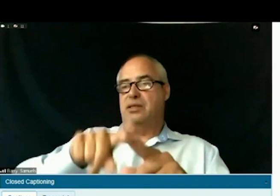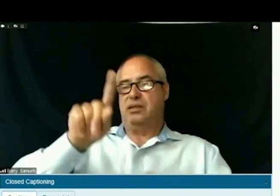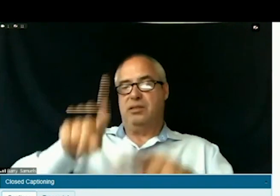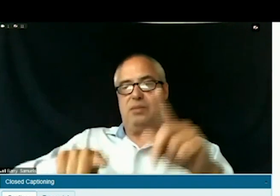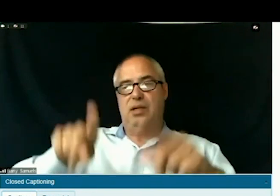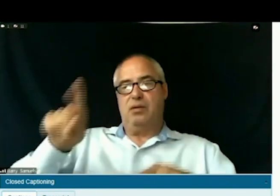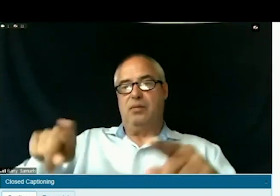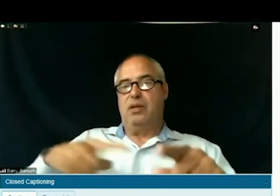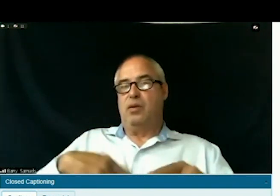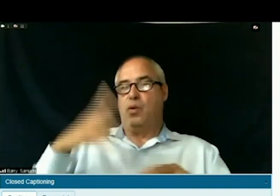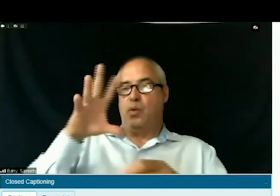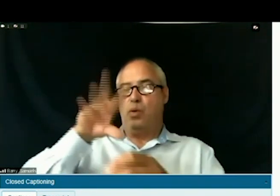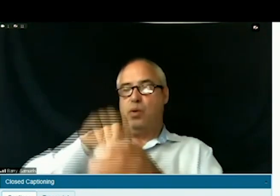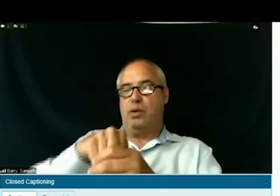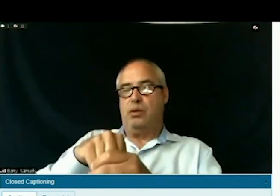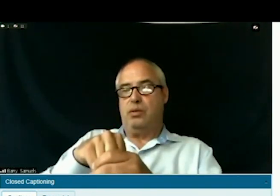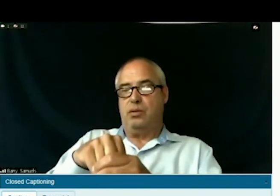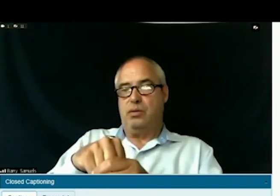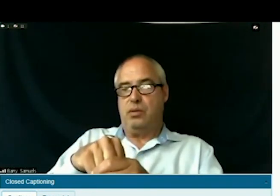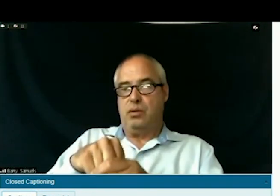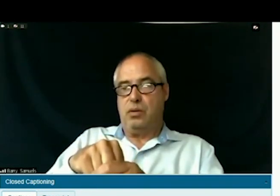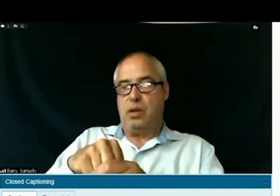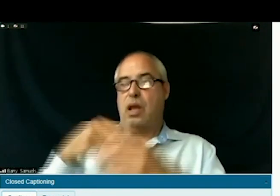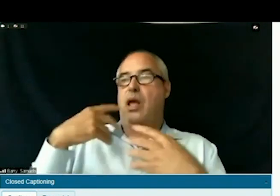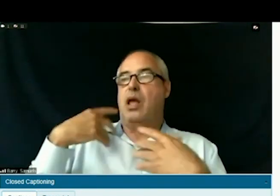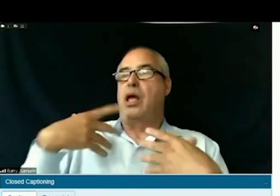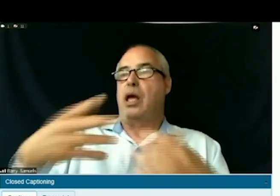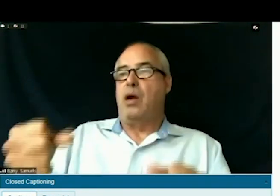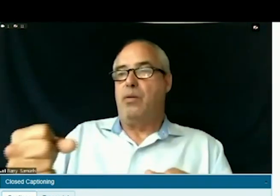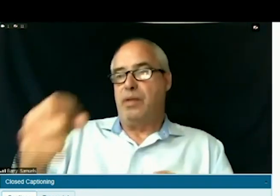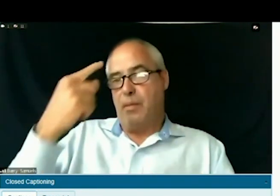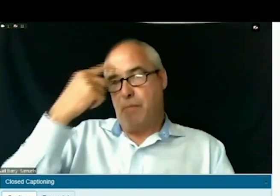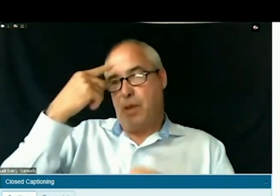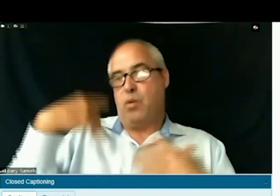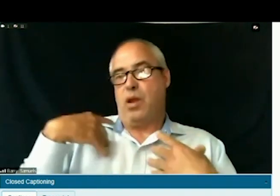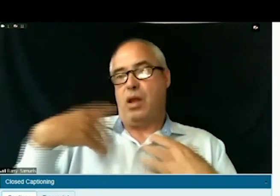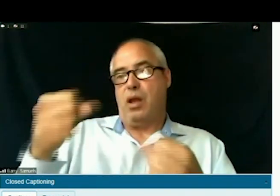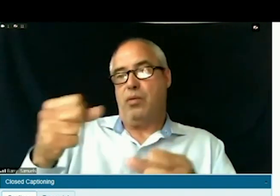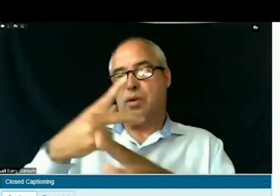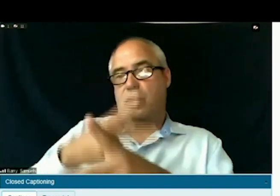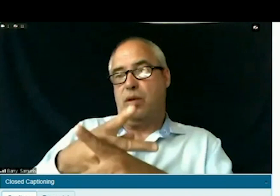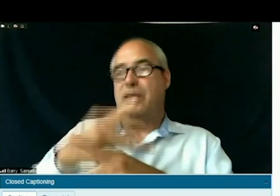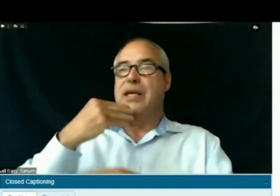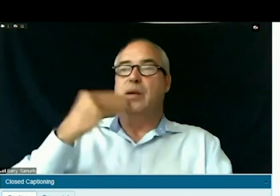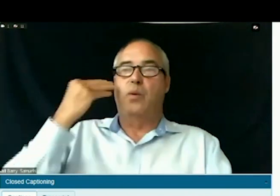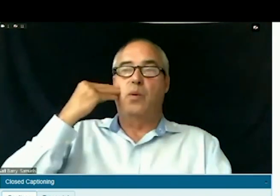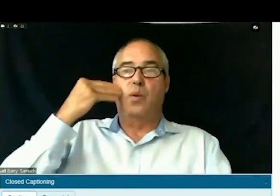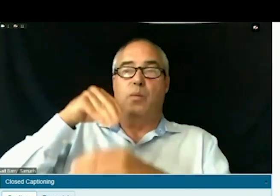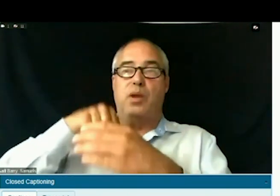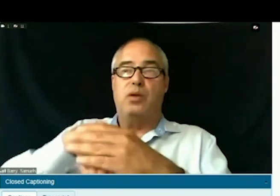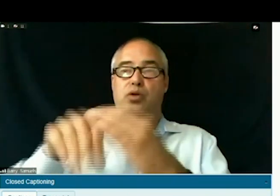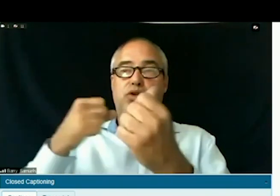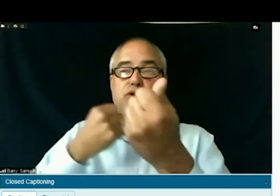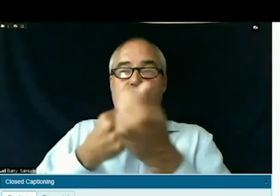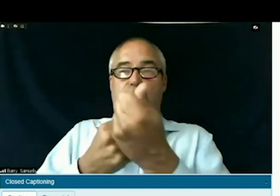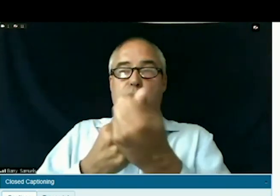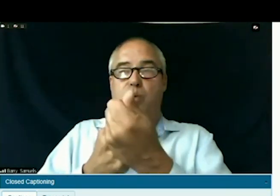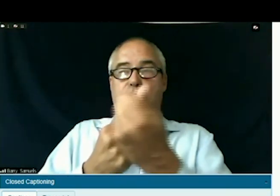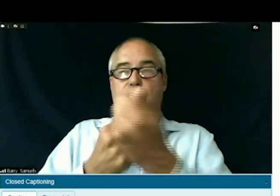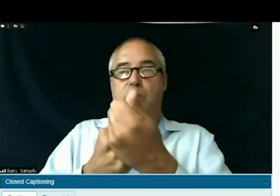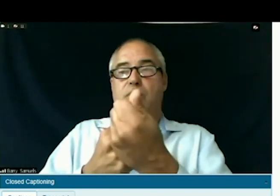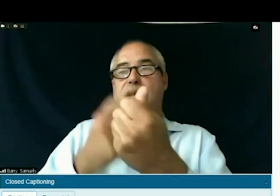that included health and mental health care, in-home supports, physical and other therapies,